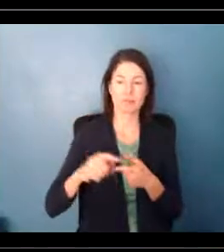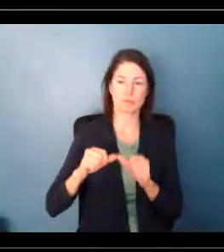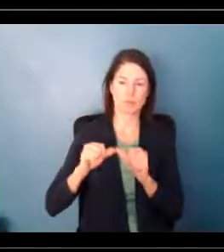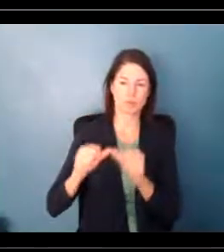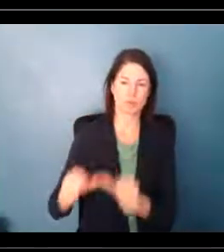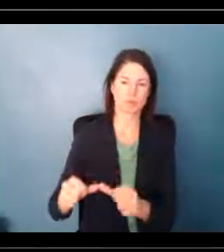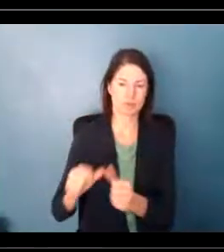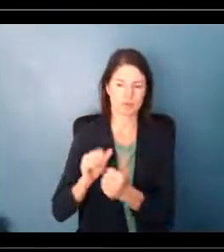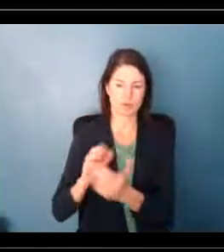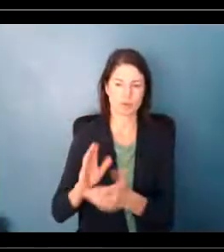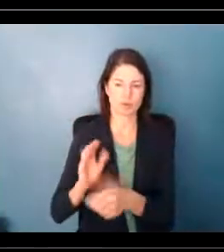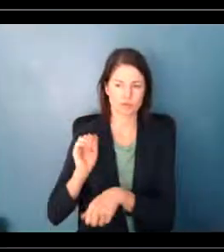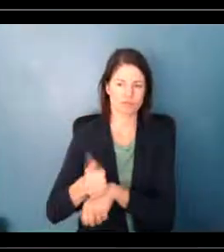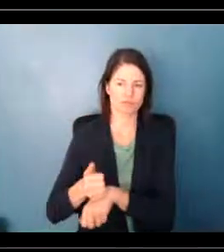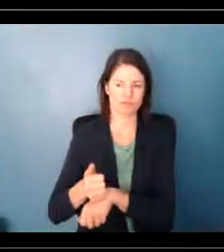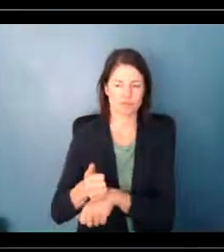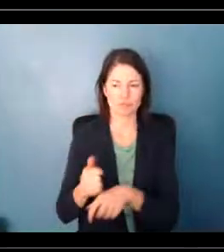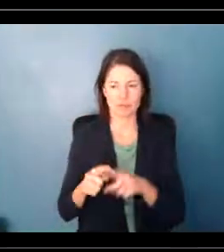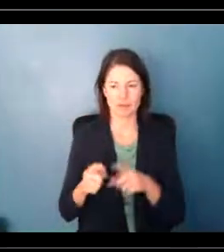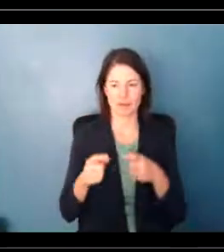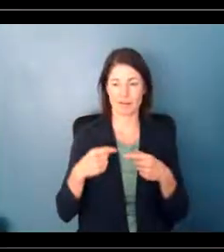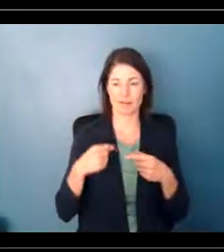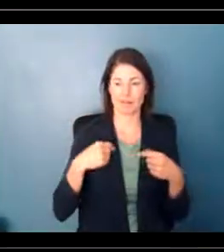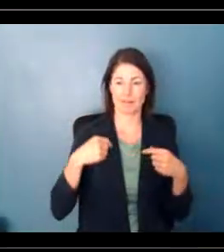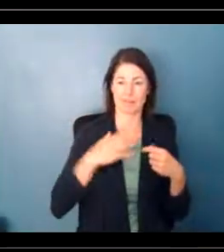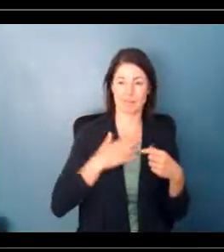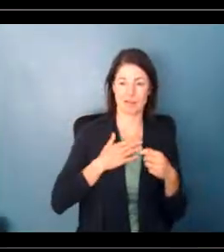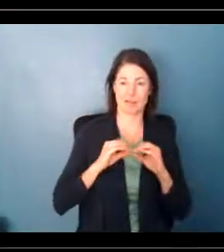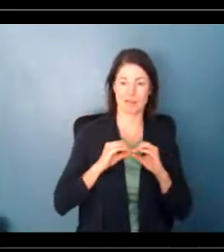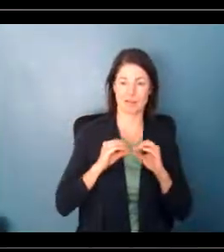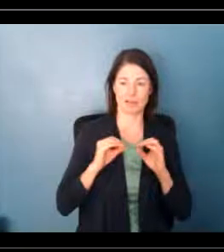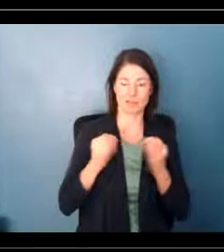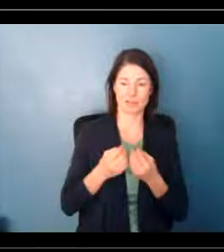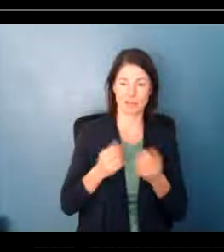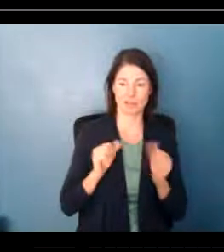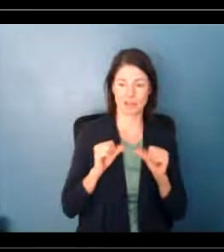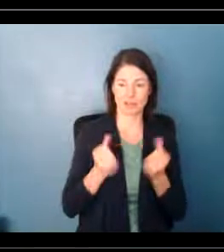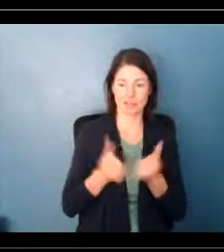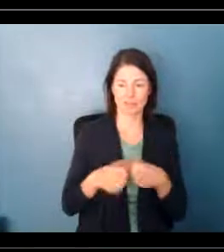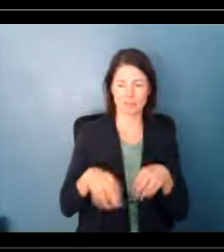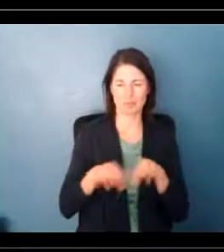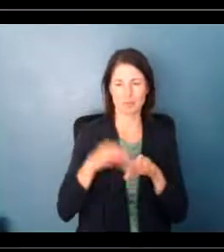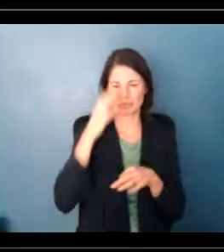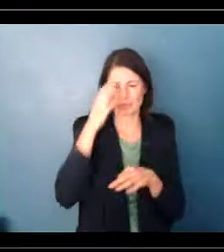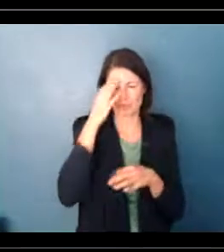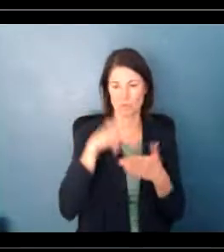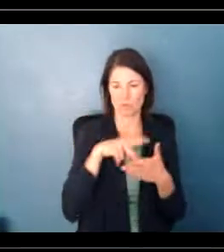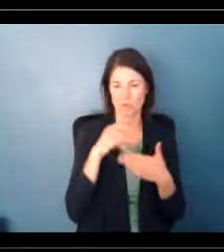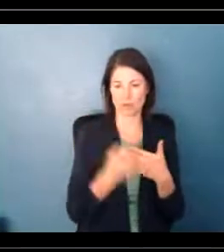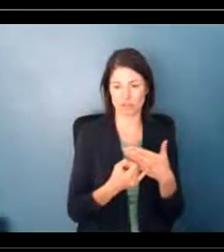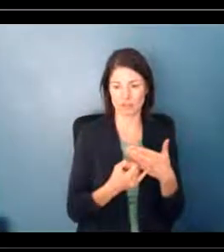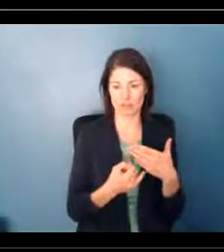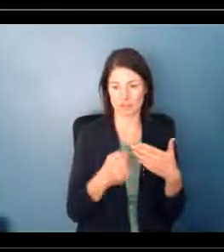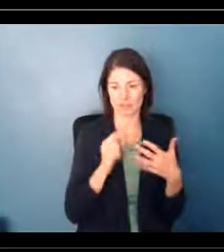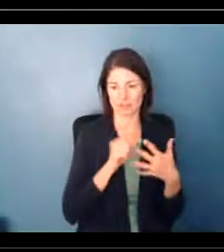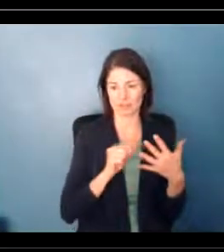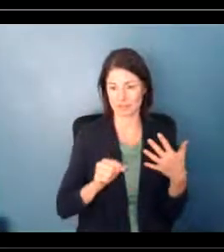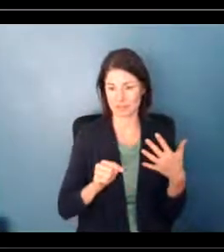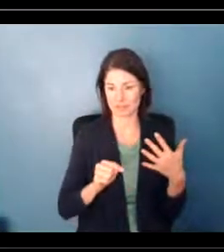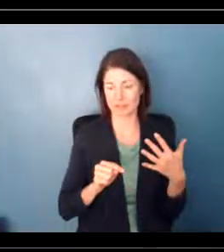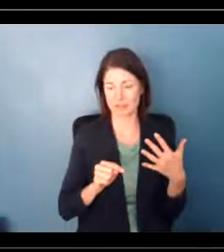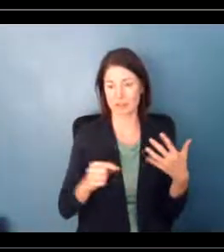But it's just very important for us as an agency, for us to know the projects that we're moving forward, are they in